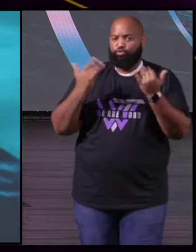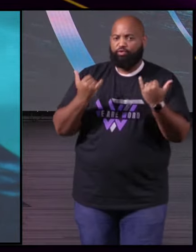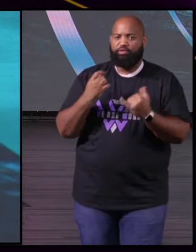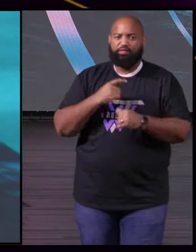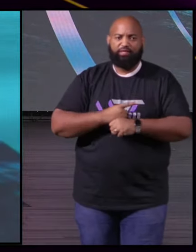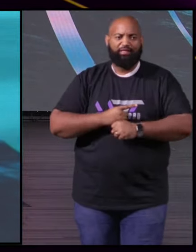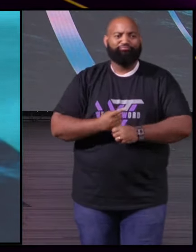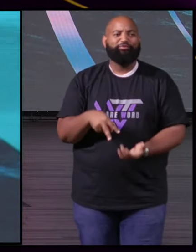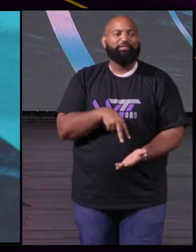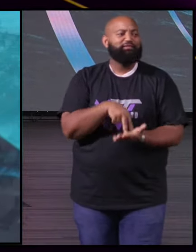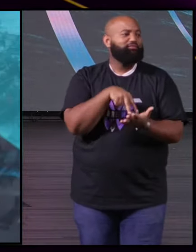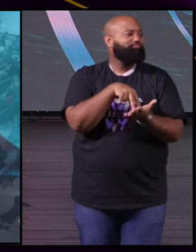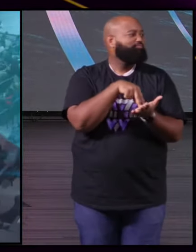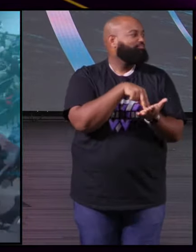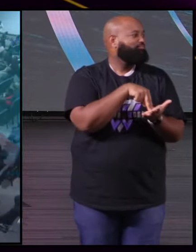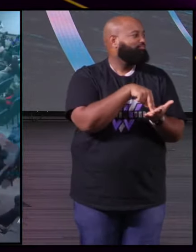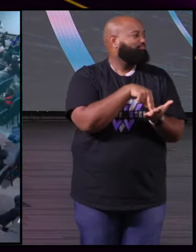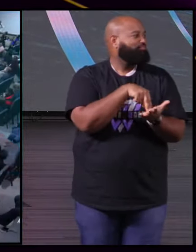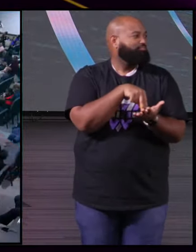on you for just a moment?